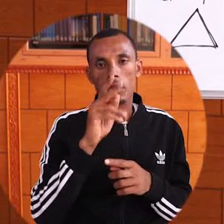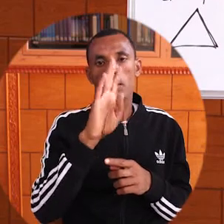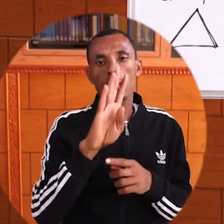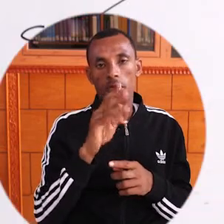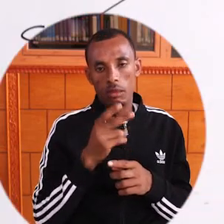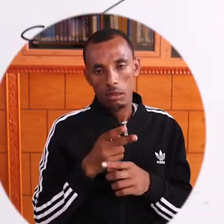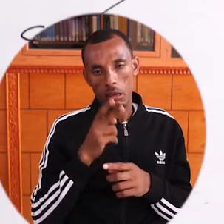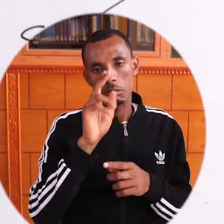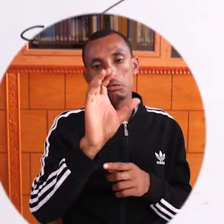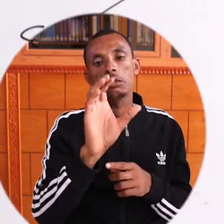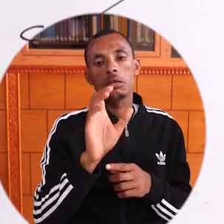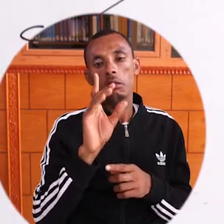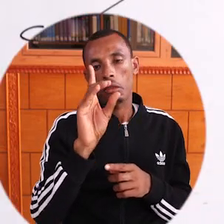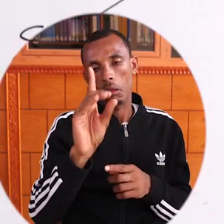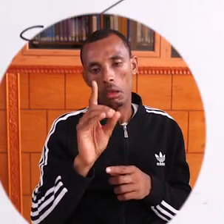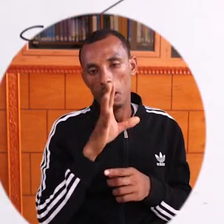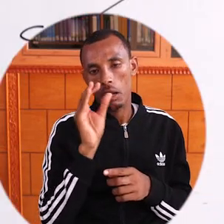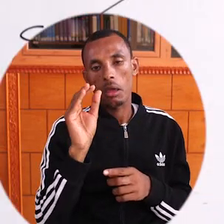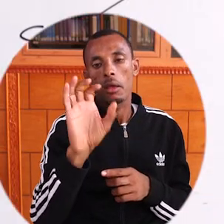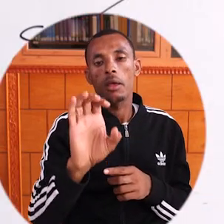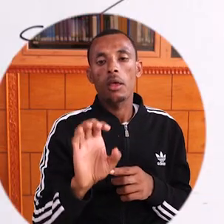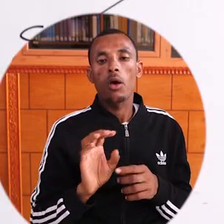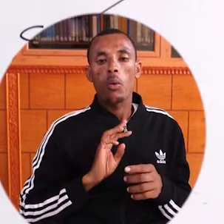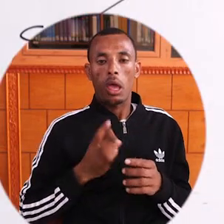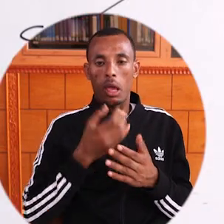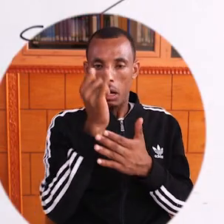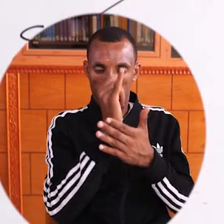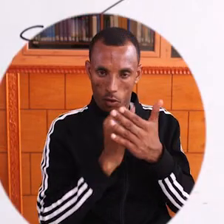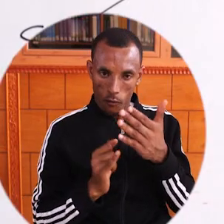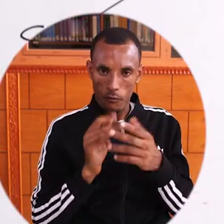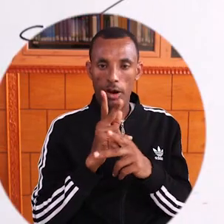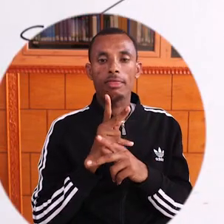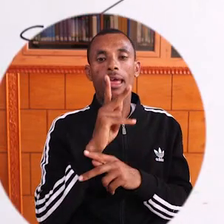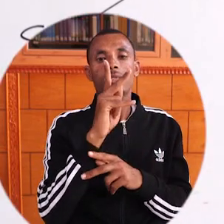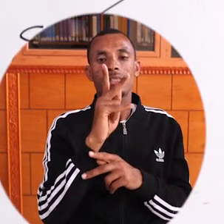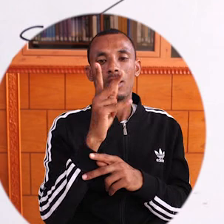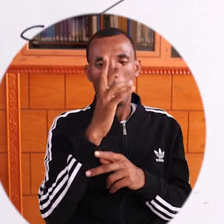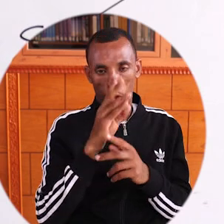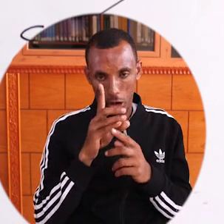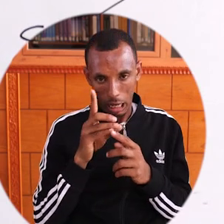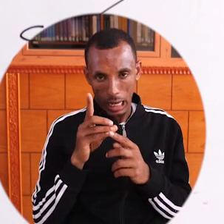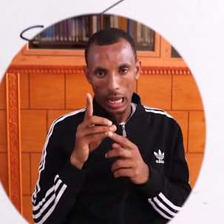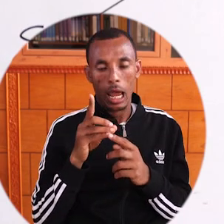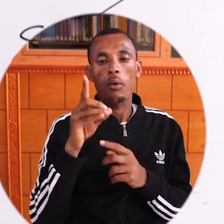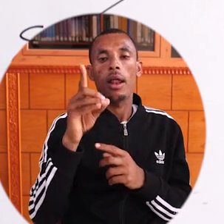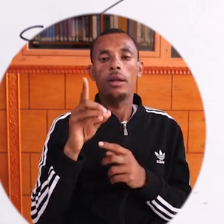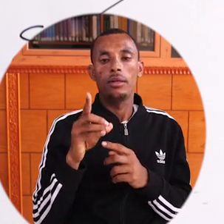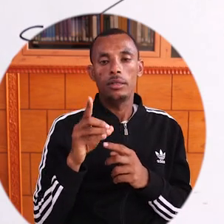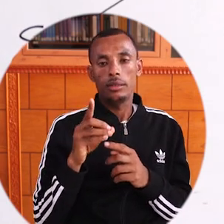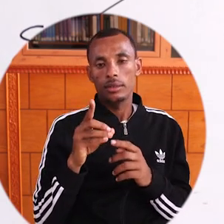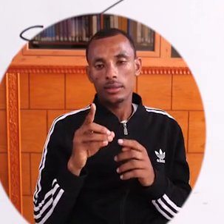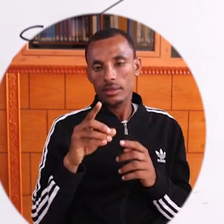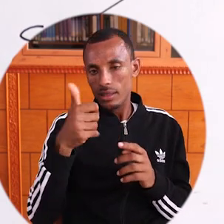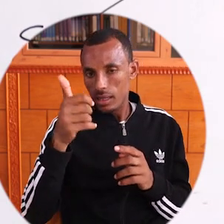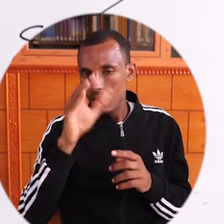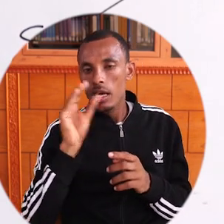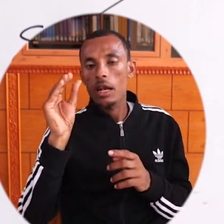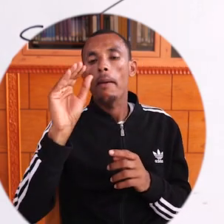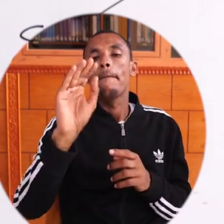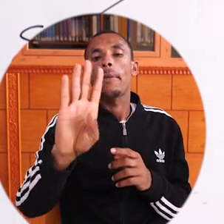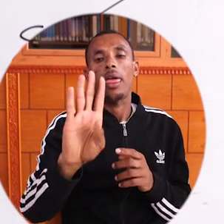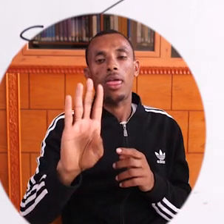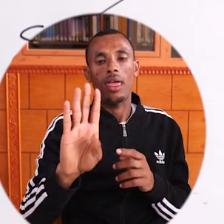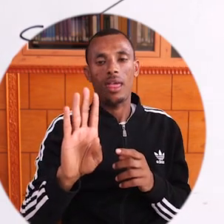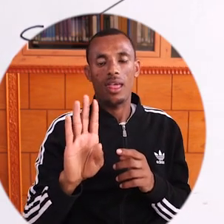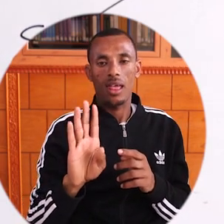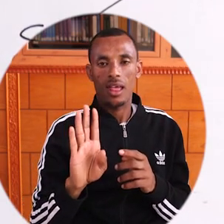vertex, we can draw the diagonal from the vertex A. You can draw an non-consecutive. A and B is a consecutive